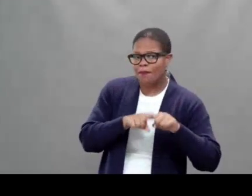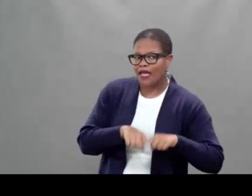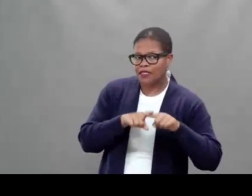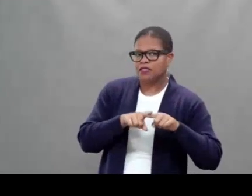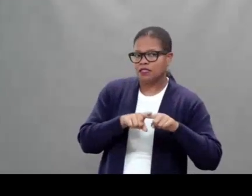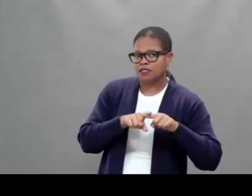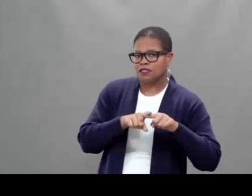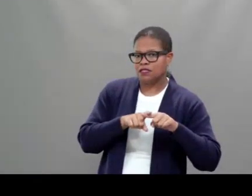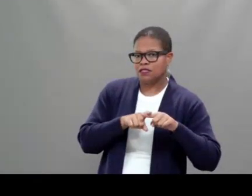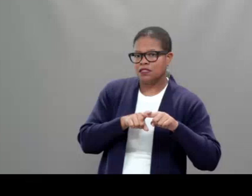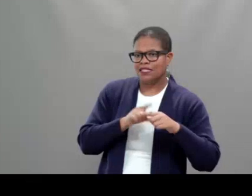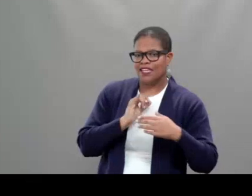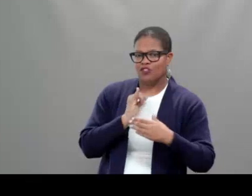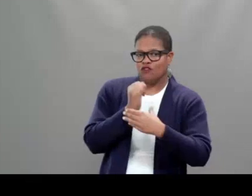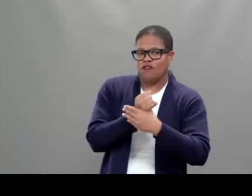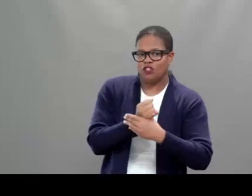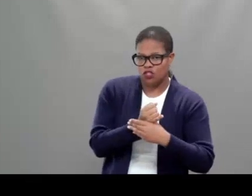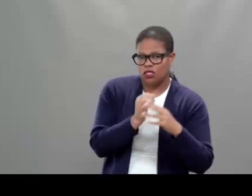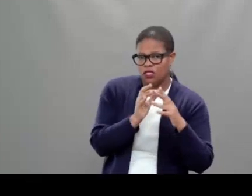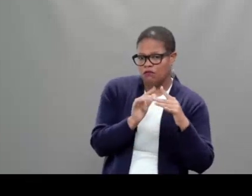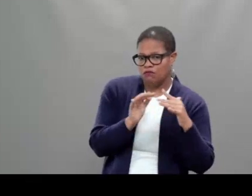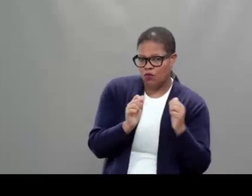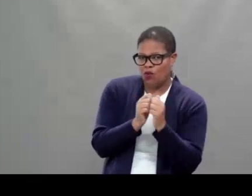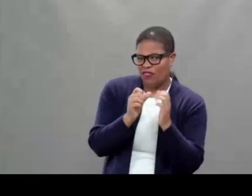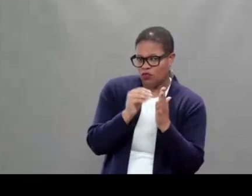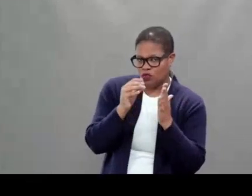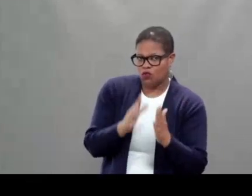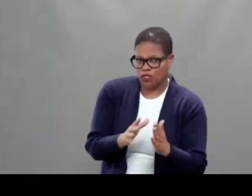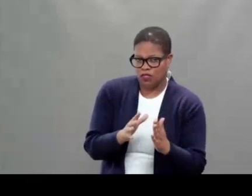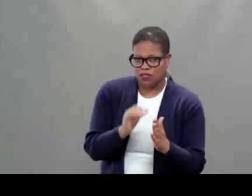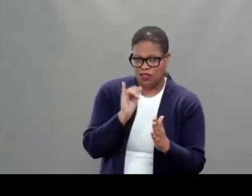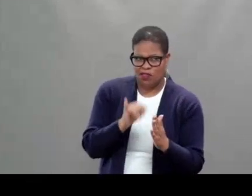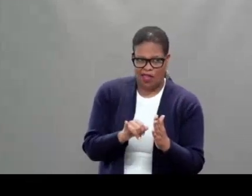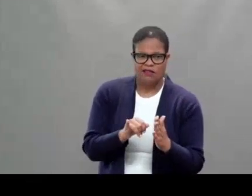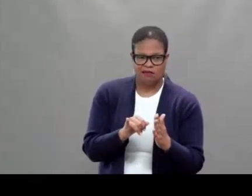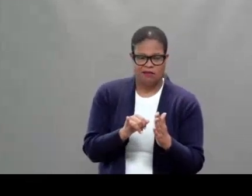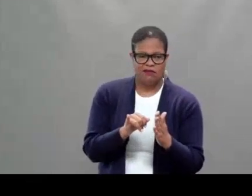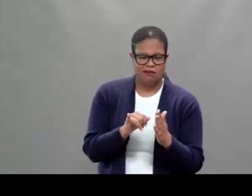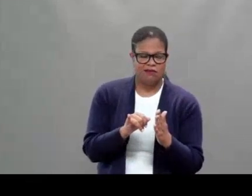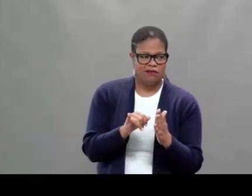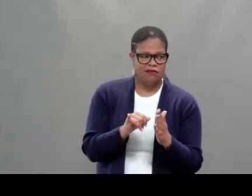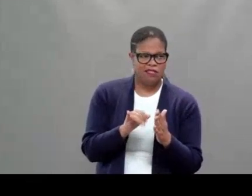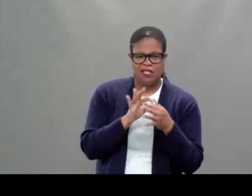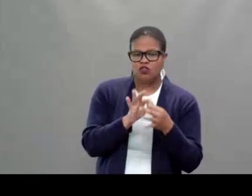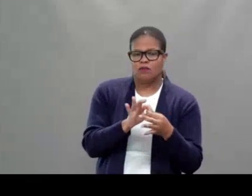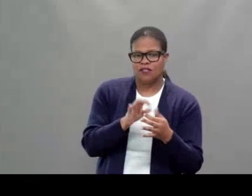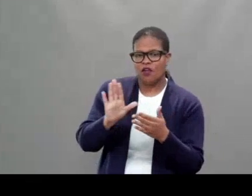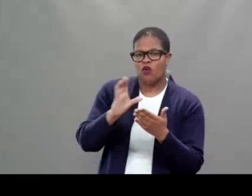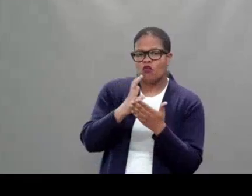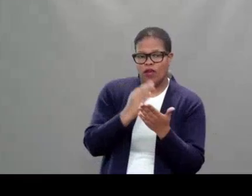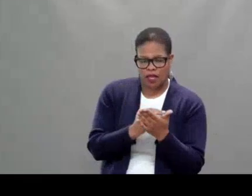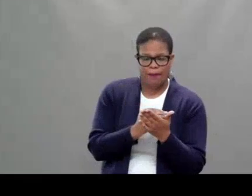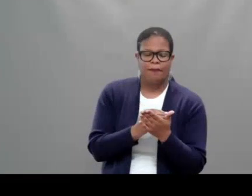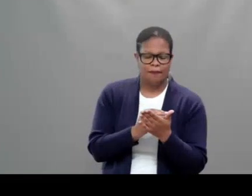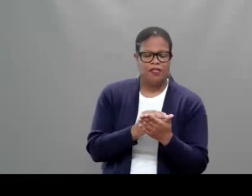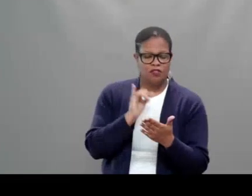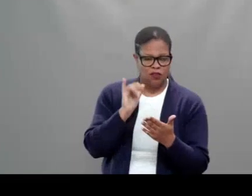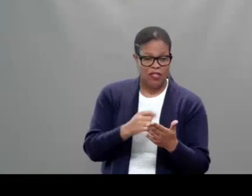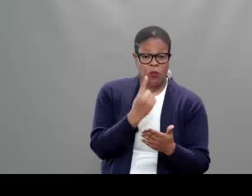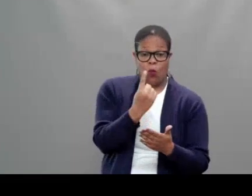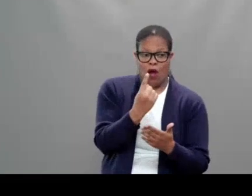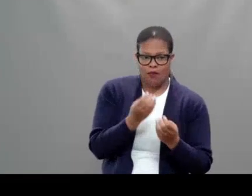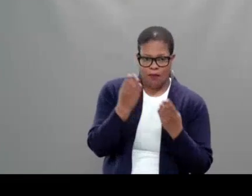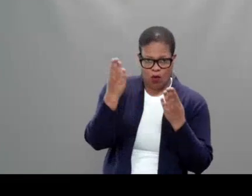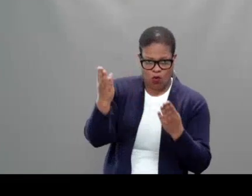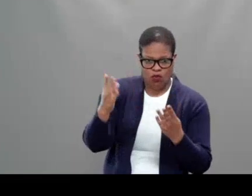research-based interventions and things of that nature with the students in terms of the curriculum? So that was